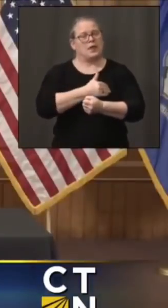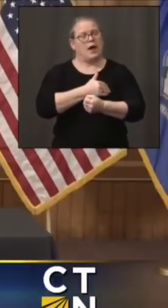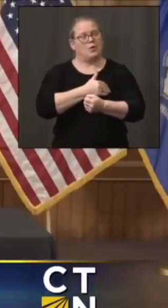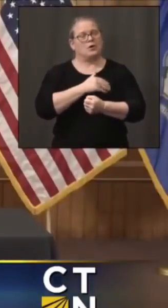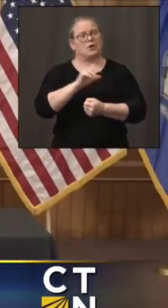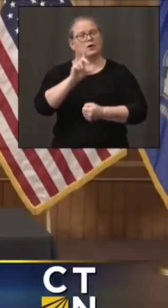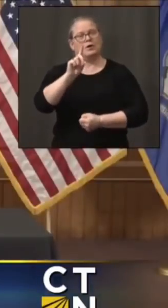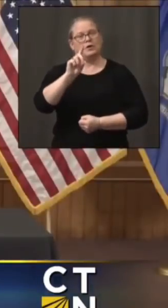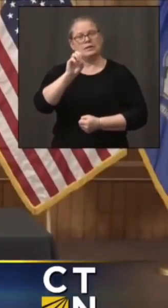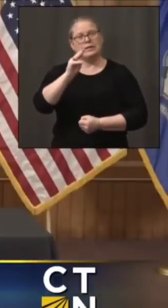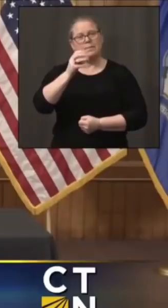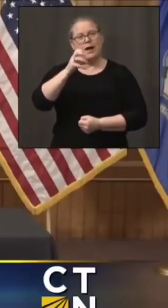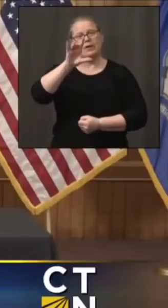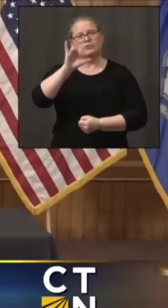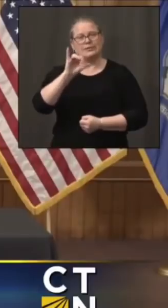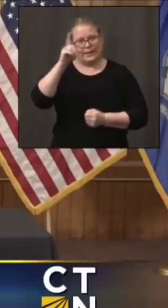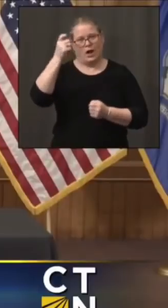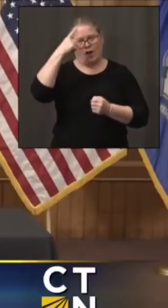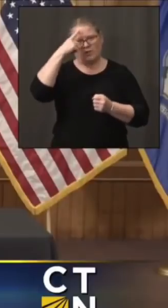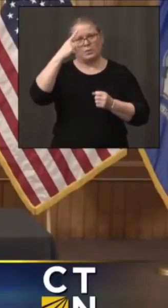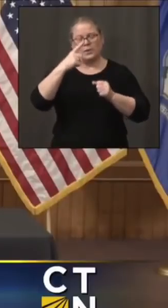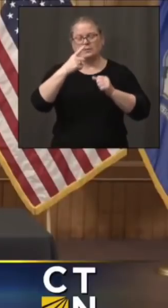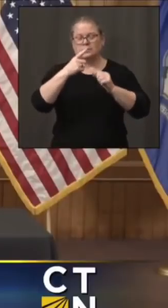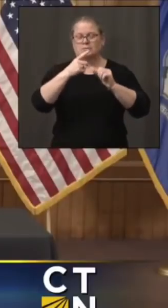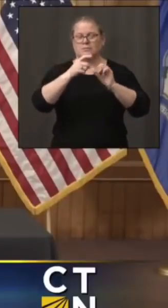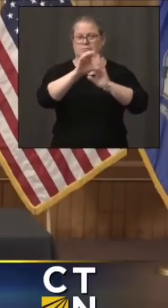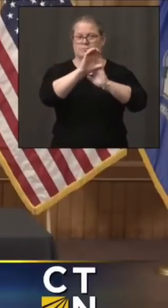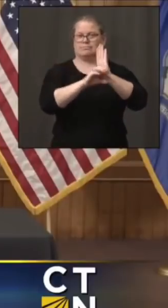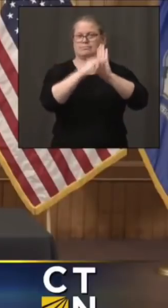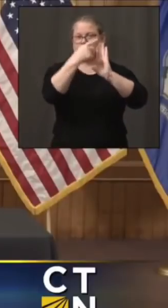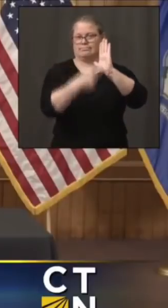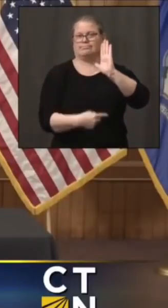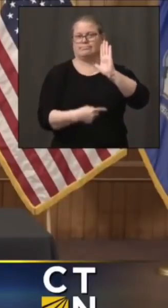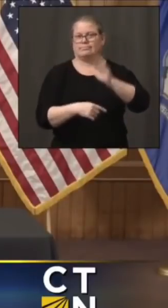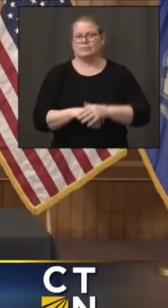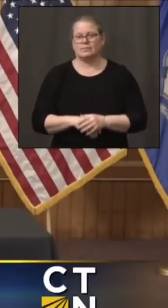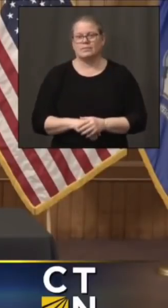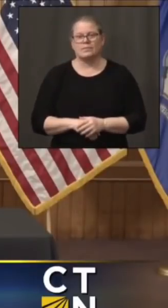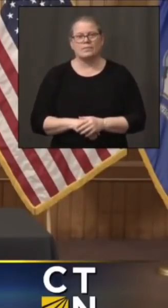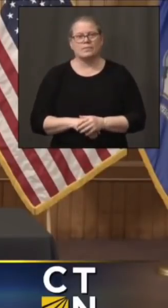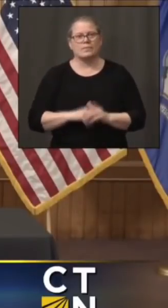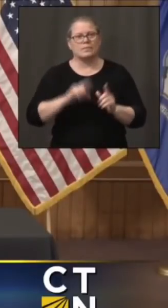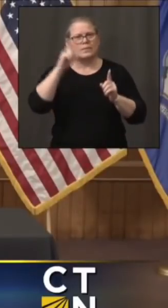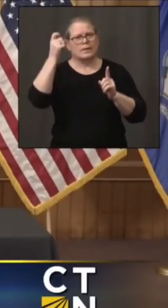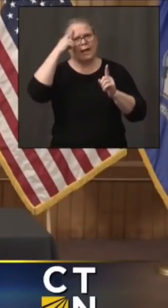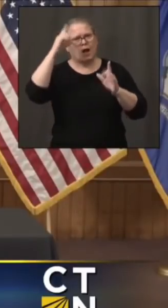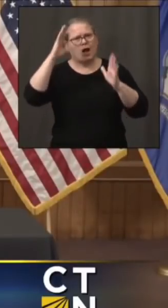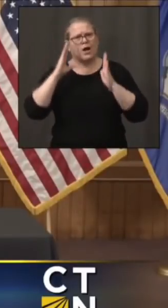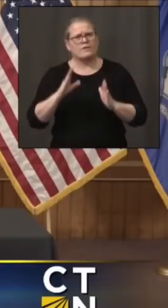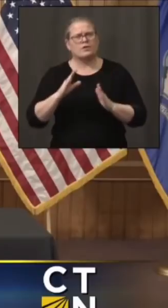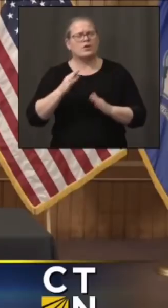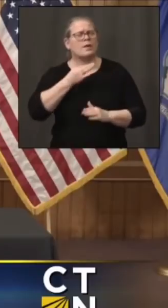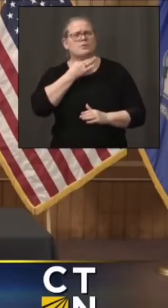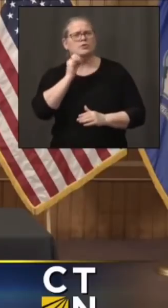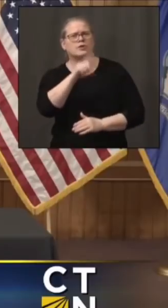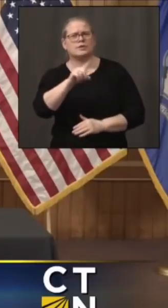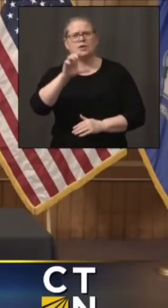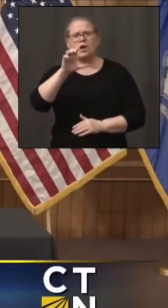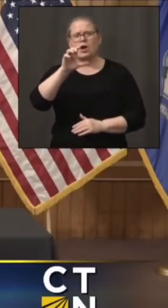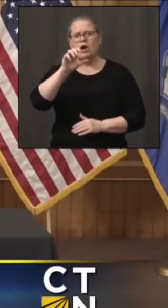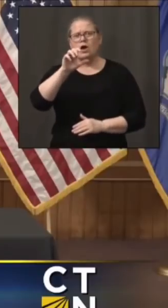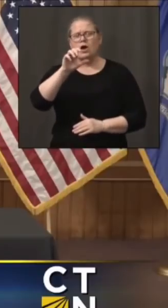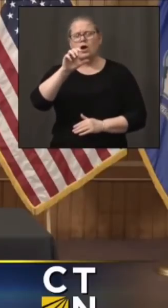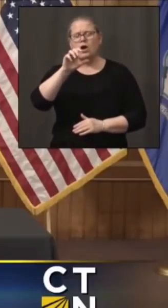Thanks. And Governor, could you get a little further into what Carla Leone might be doing over in DOT? Rosa's